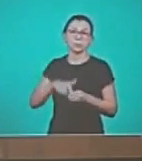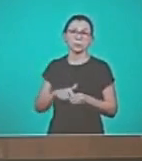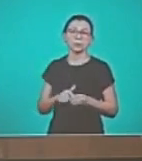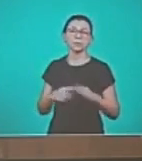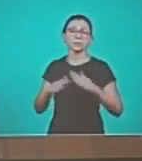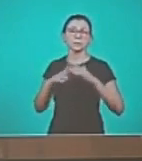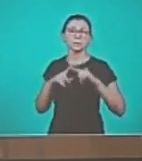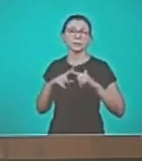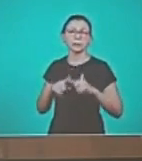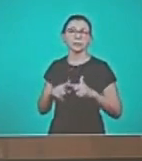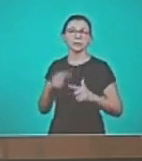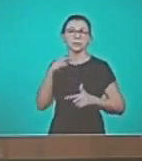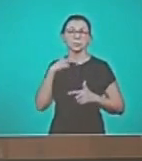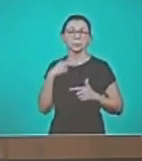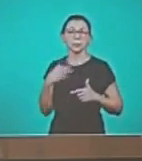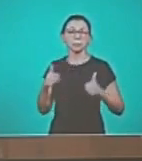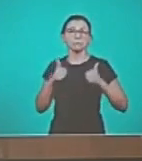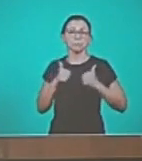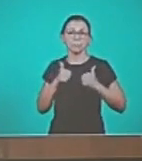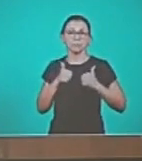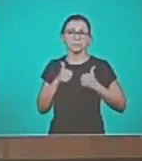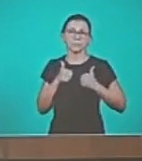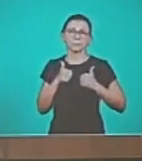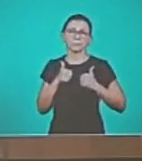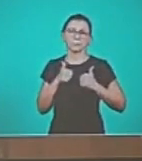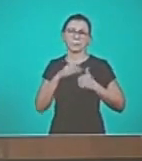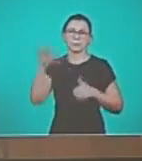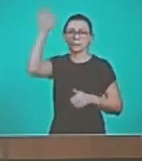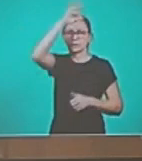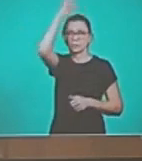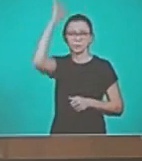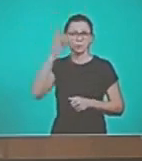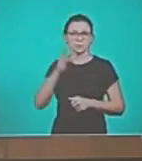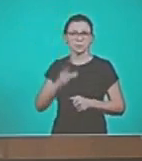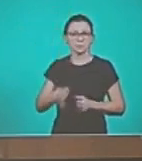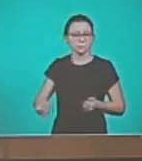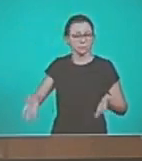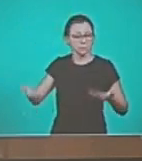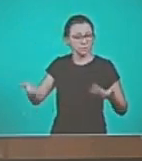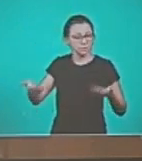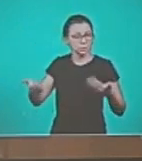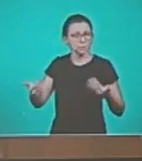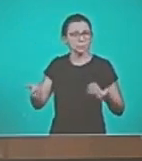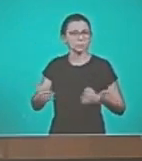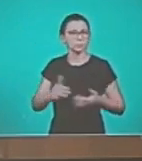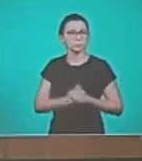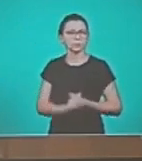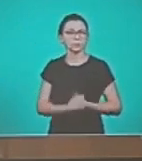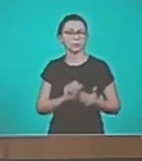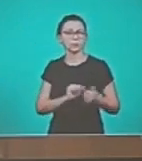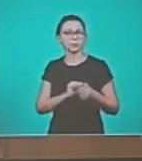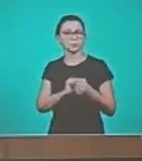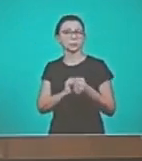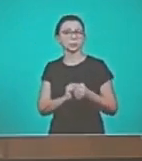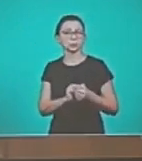is established in the position that the Holy Spirit places us all in this